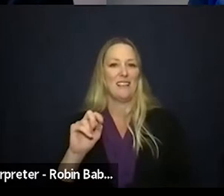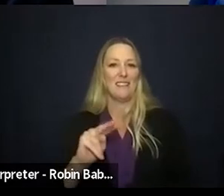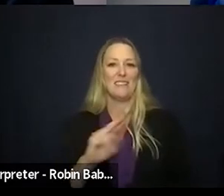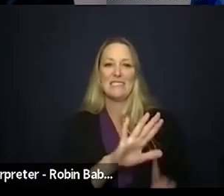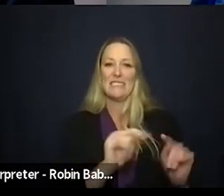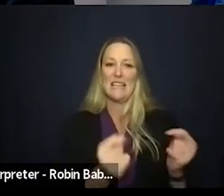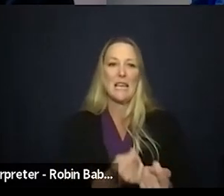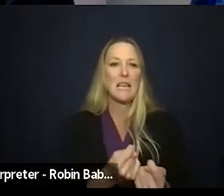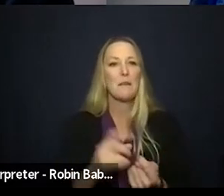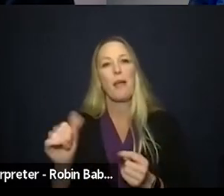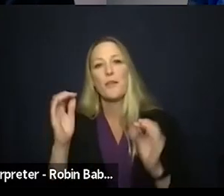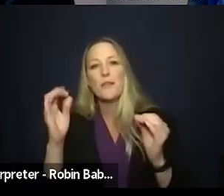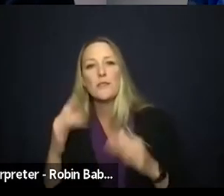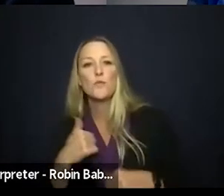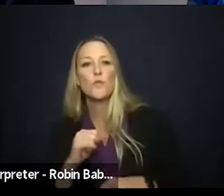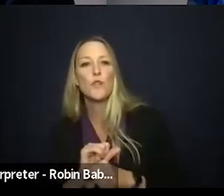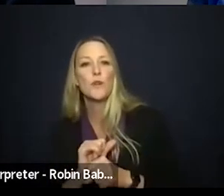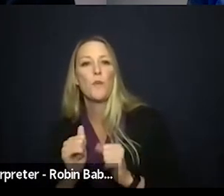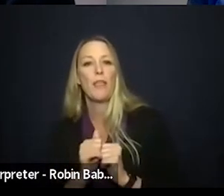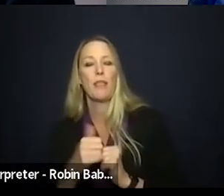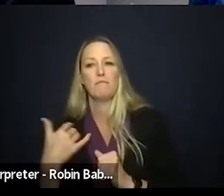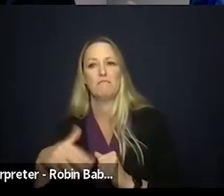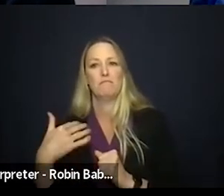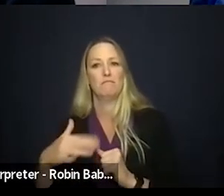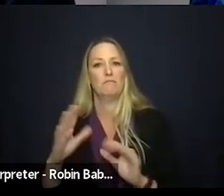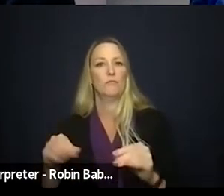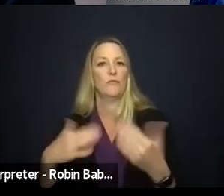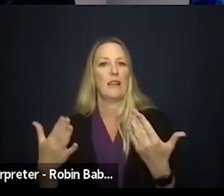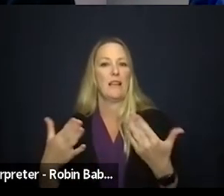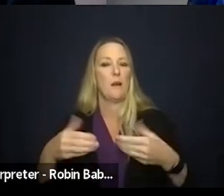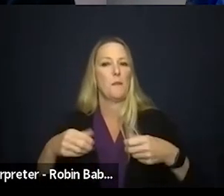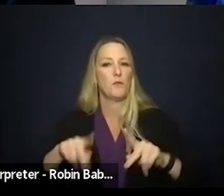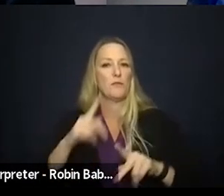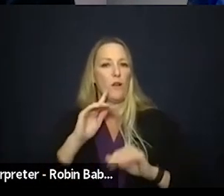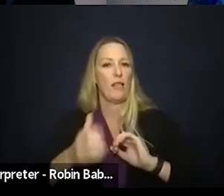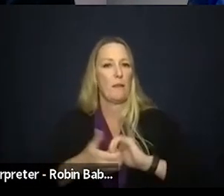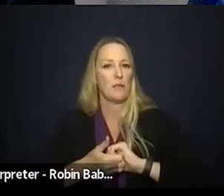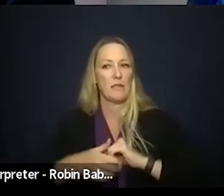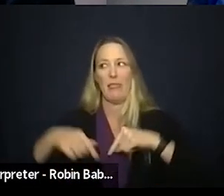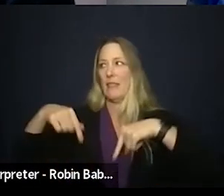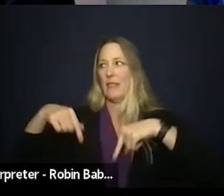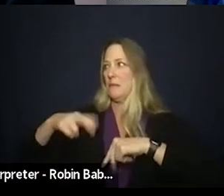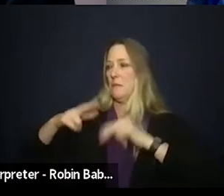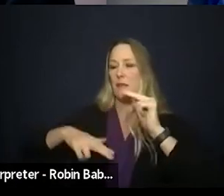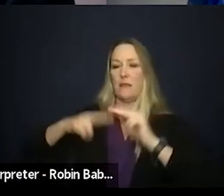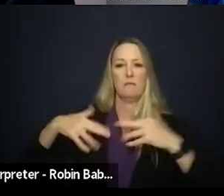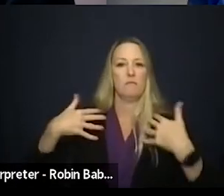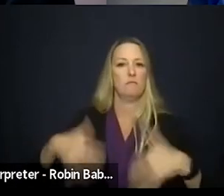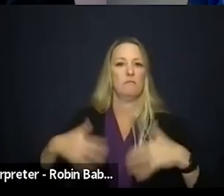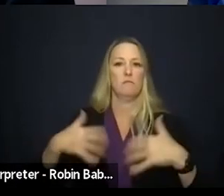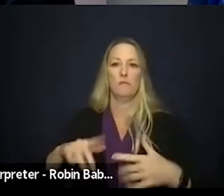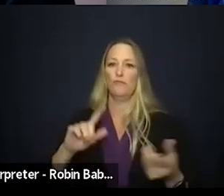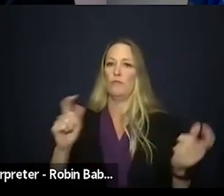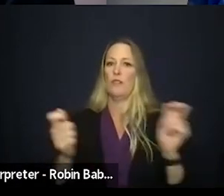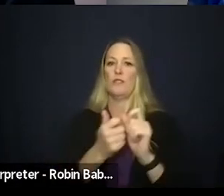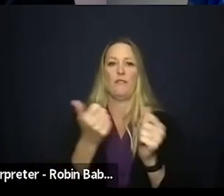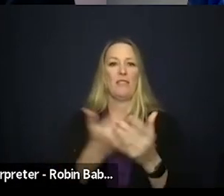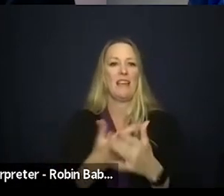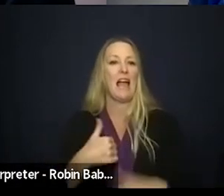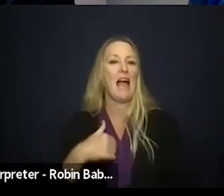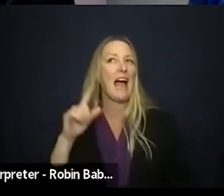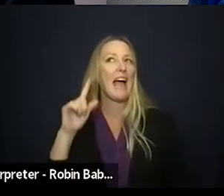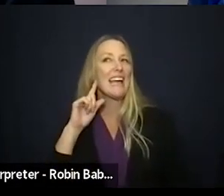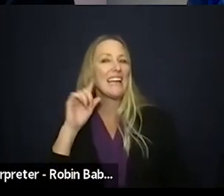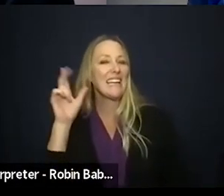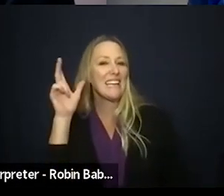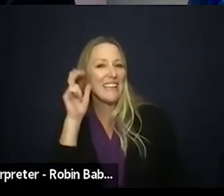have the same opportunities we have for collaboration this building that i'm in right now has been transformative for that and just hearing john's enthusiasm for